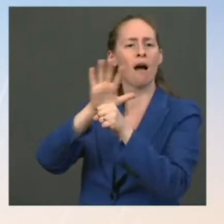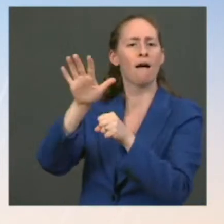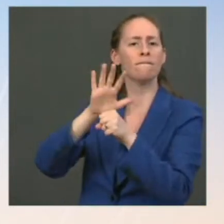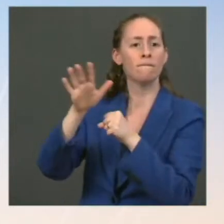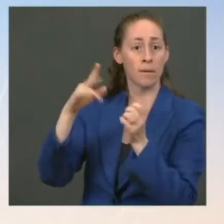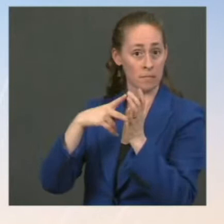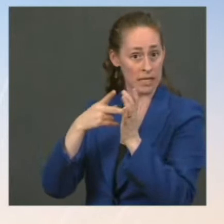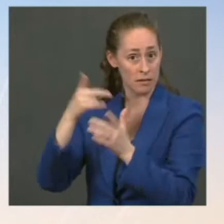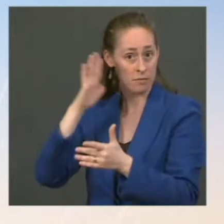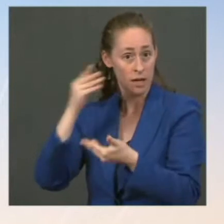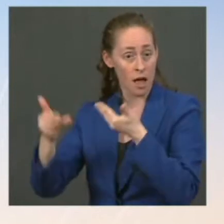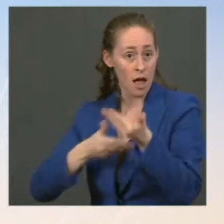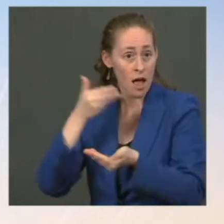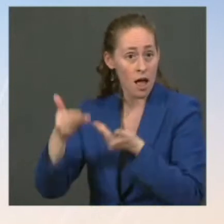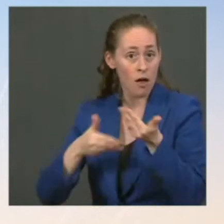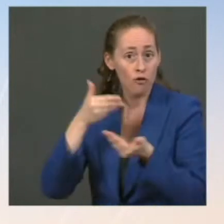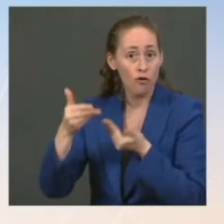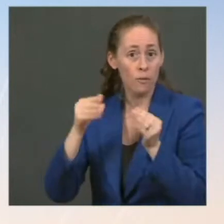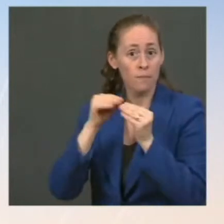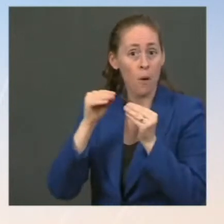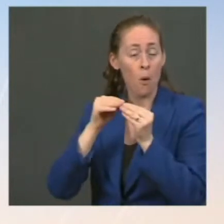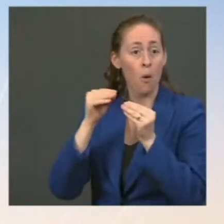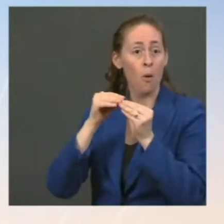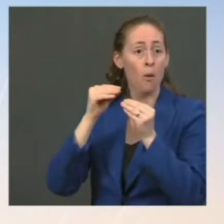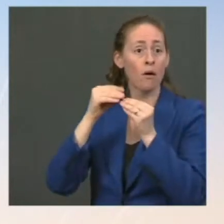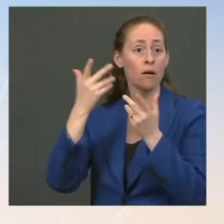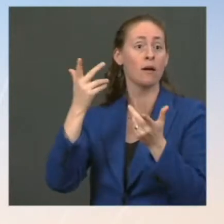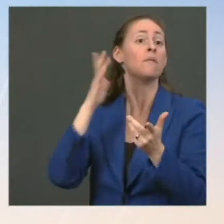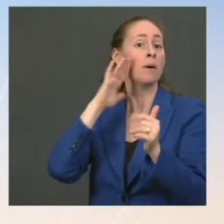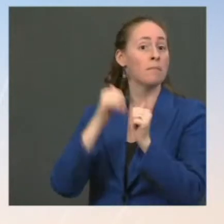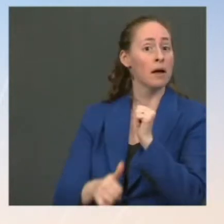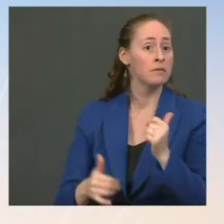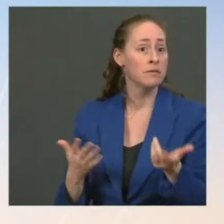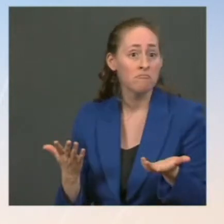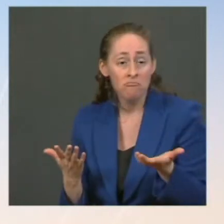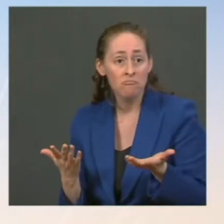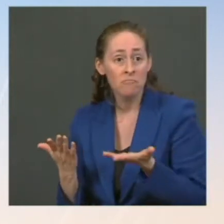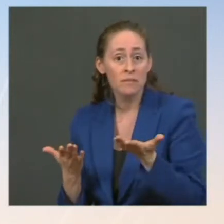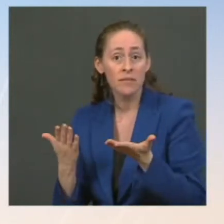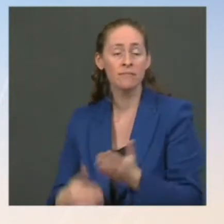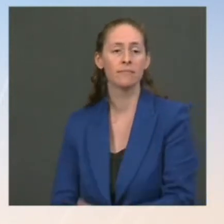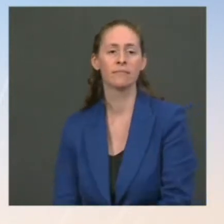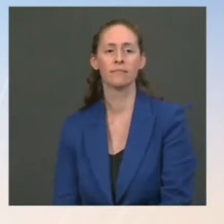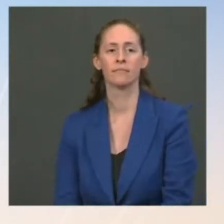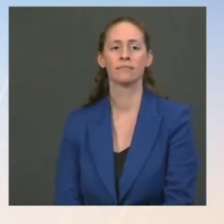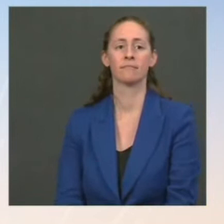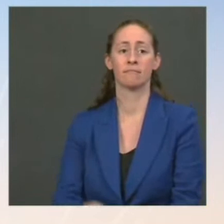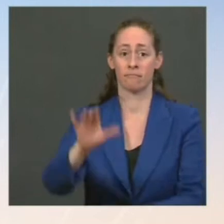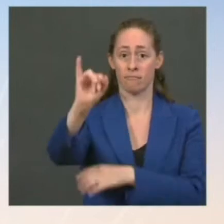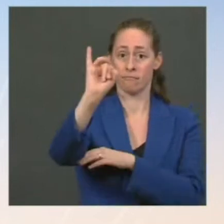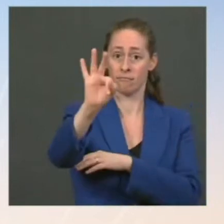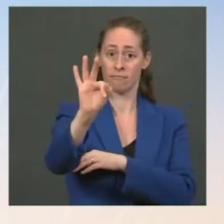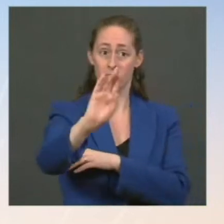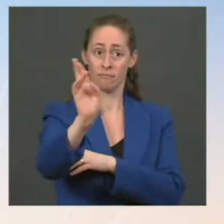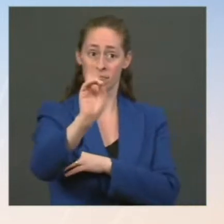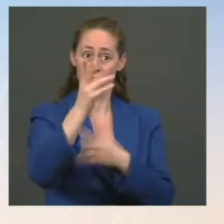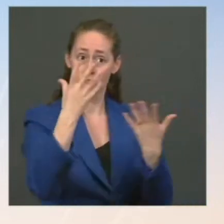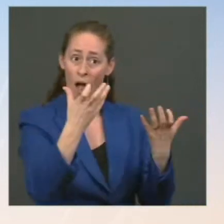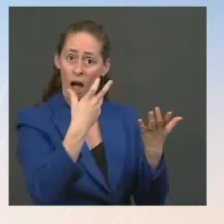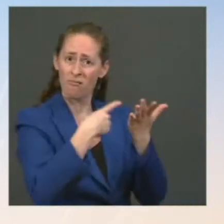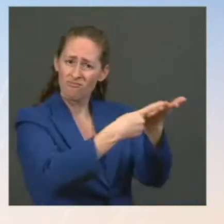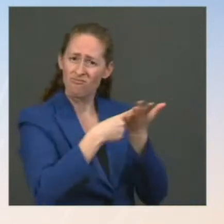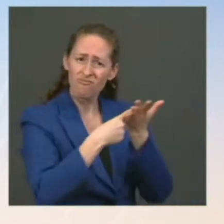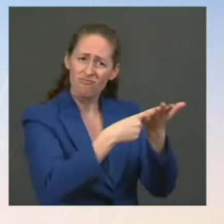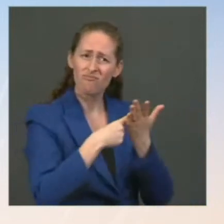border security in order to pass immigration reform? If Republicans are eager to have a conversation about comprehensive